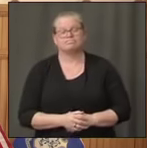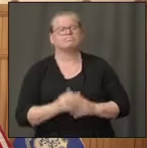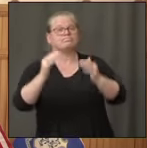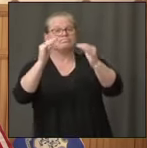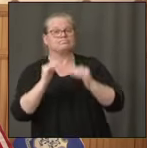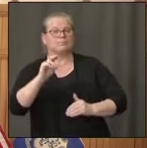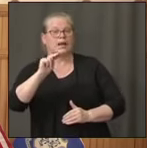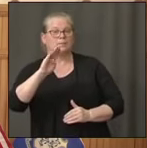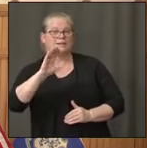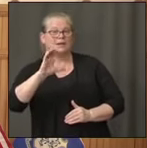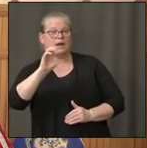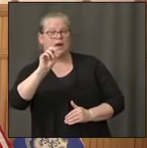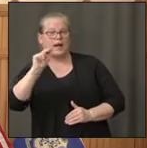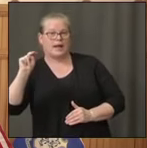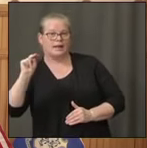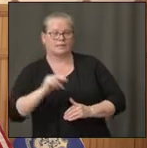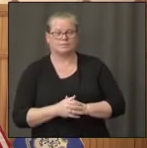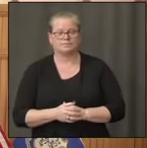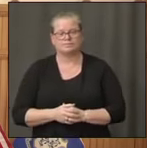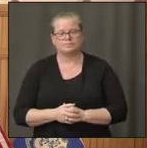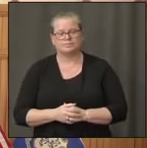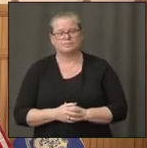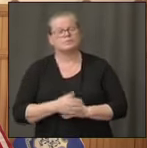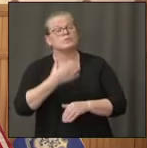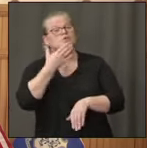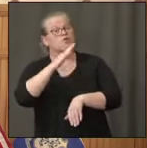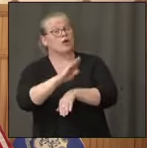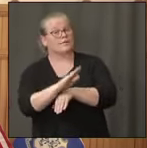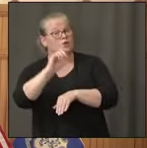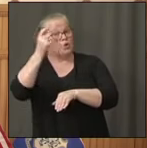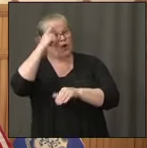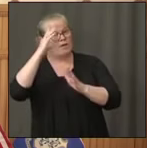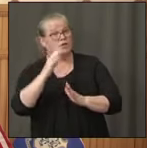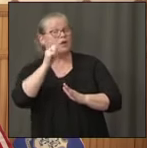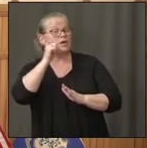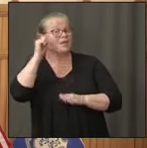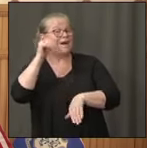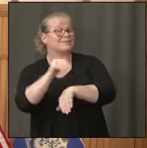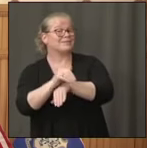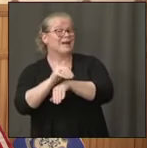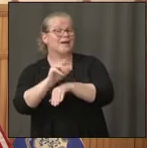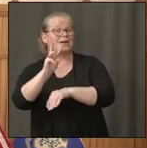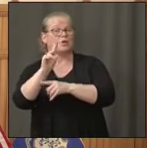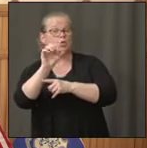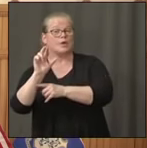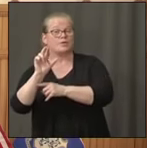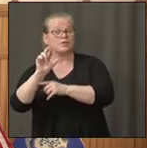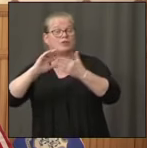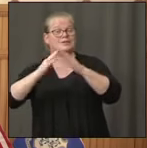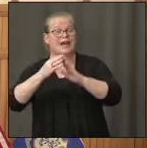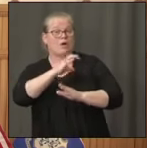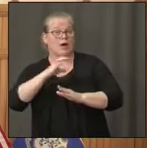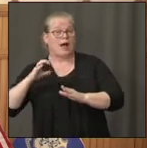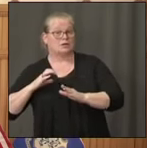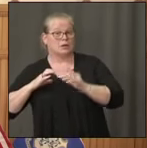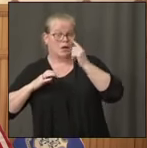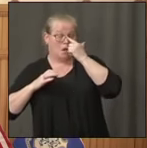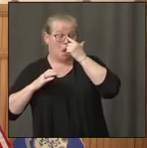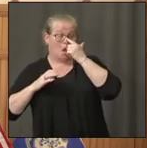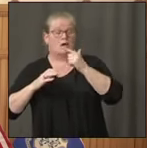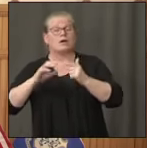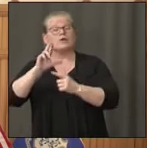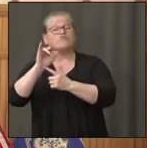Good afternoon, Governor. Last night, the Windsor Town Council approved a resolution declaring racism a public health crisis. was just wondering your thoughts if